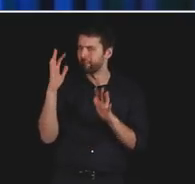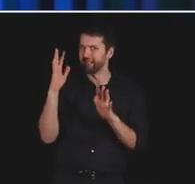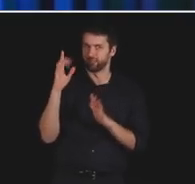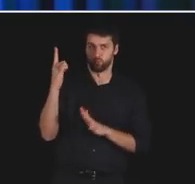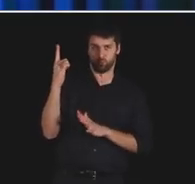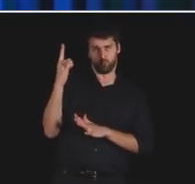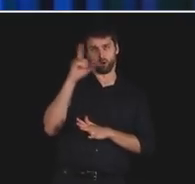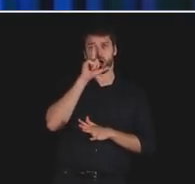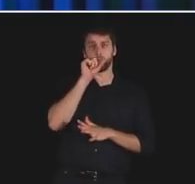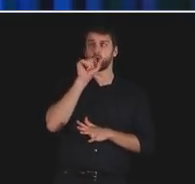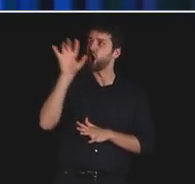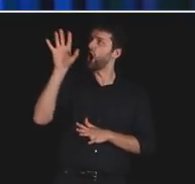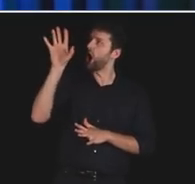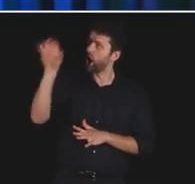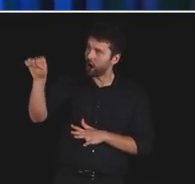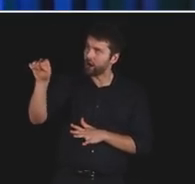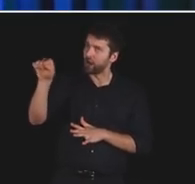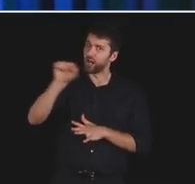of misadventures.